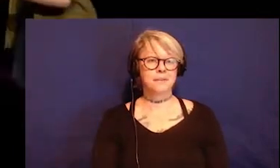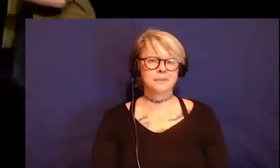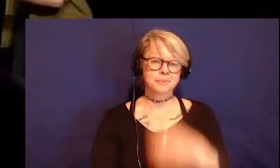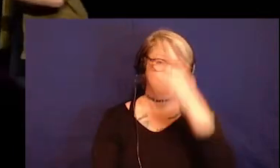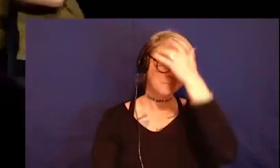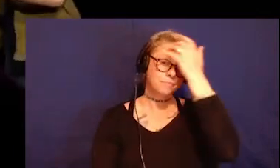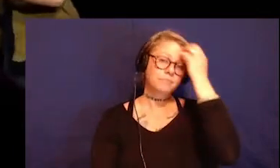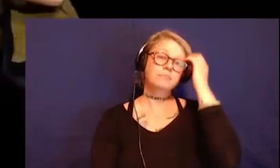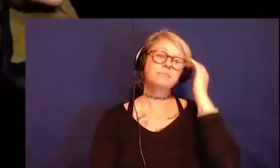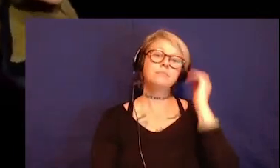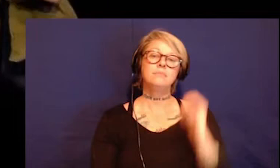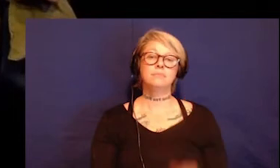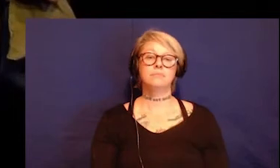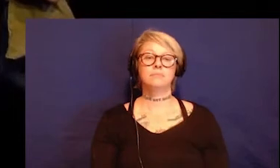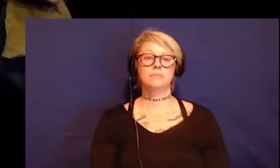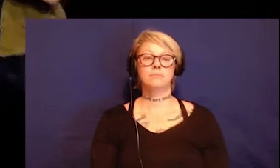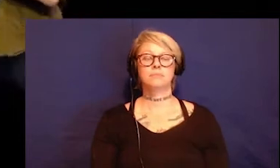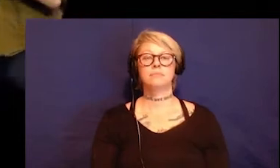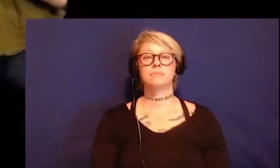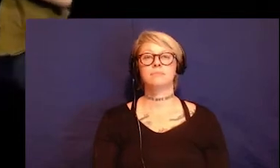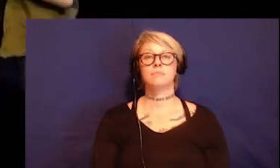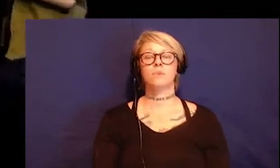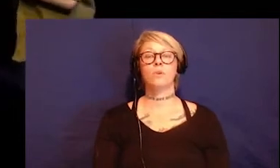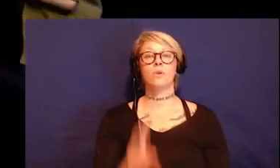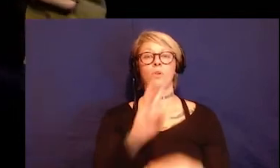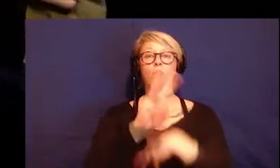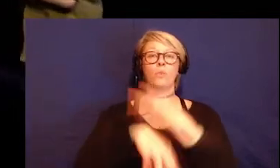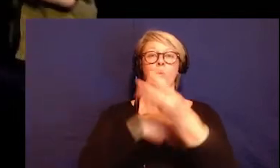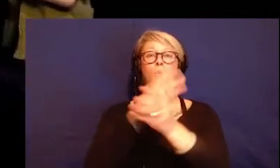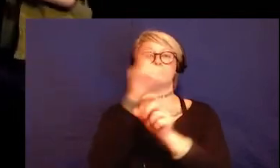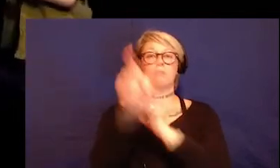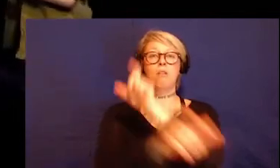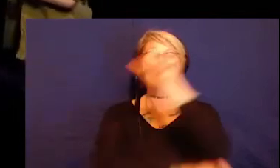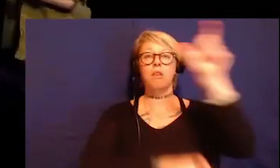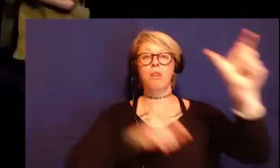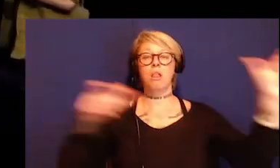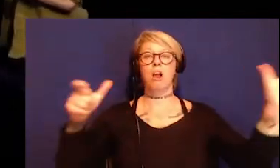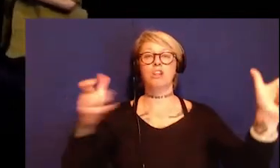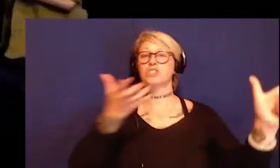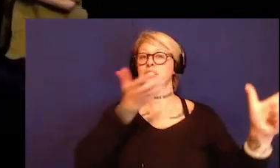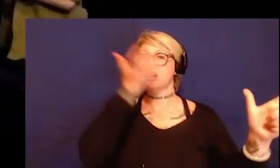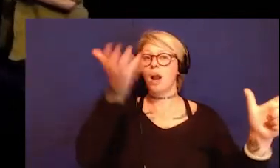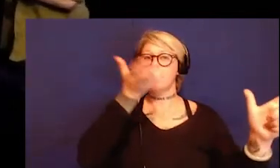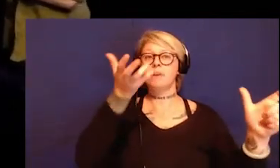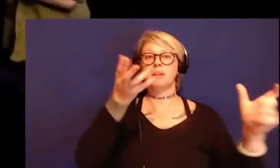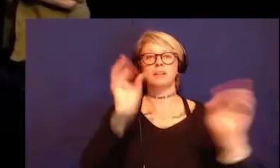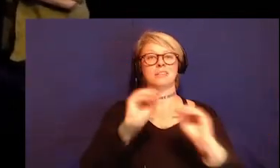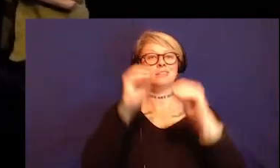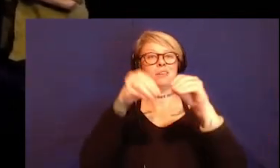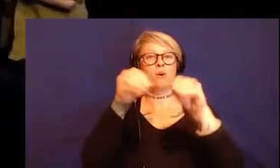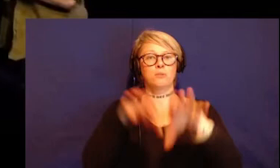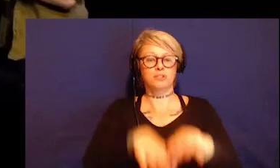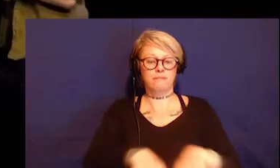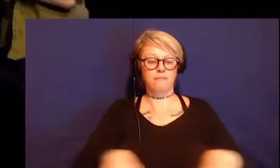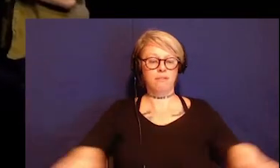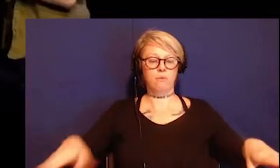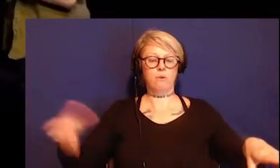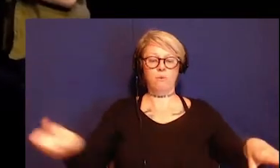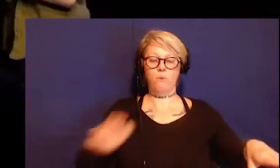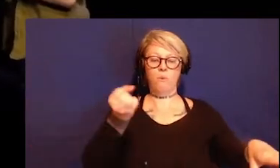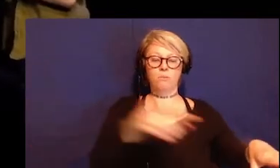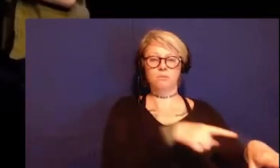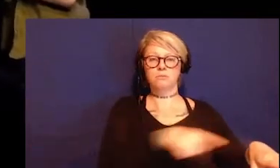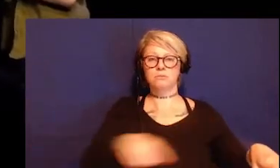The largest, most intricate carpet on Earth is the ocean floor. It holds everything without ever being crushed or stained. The carpet